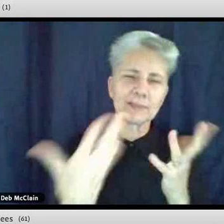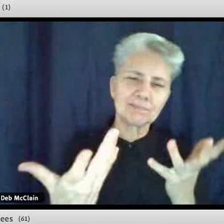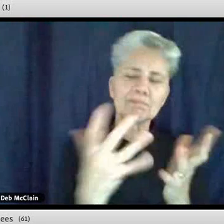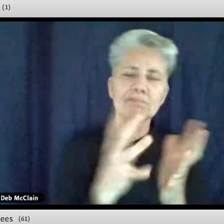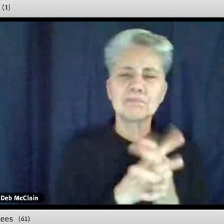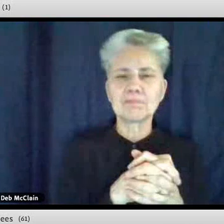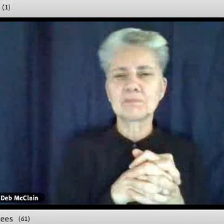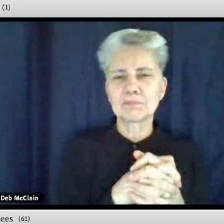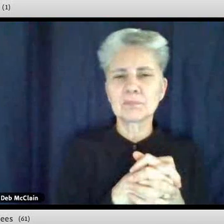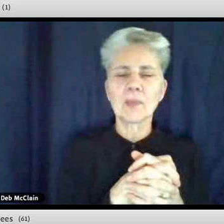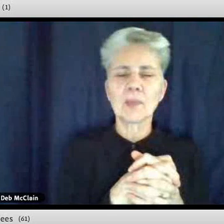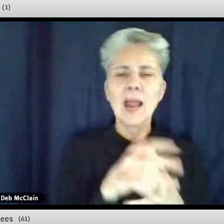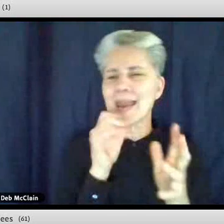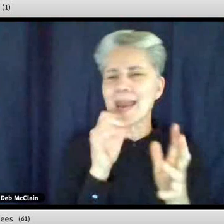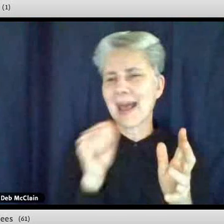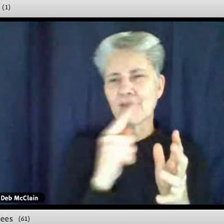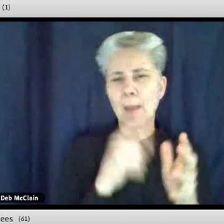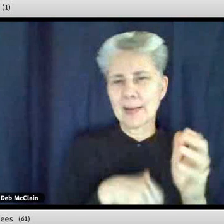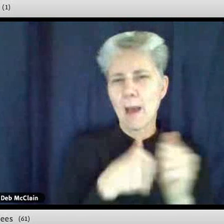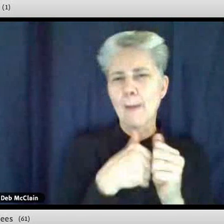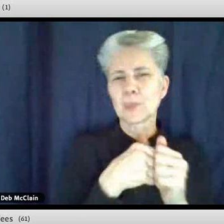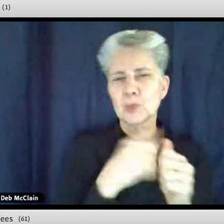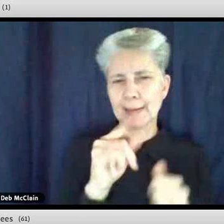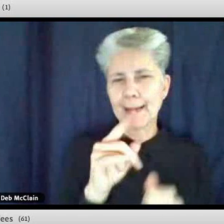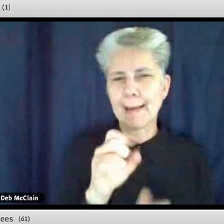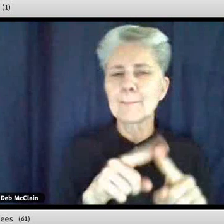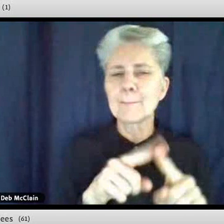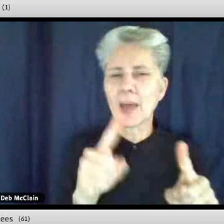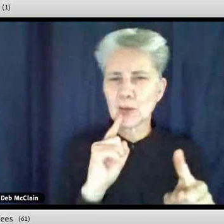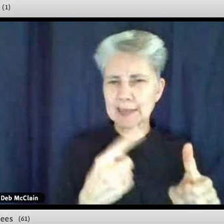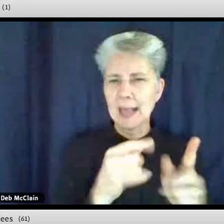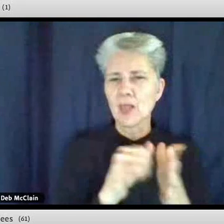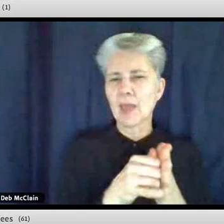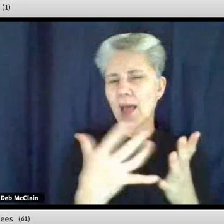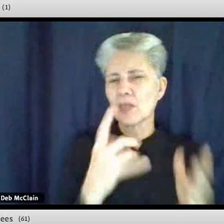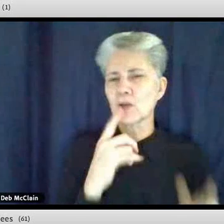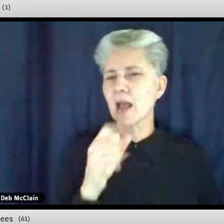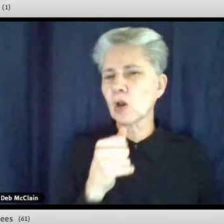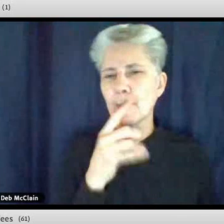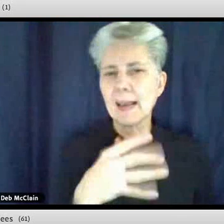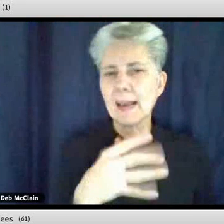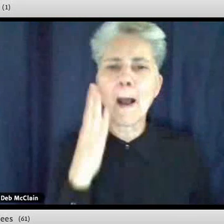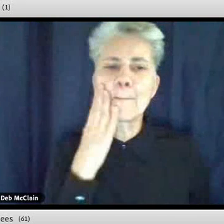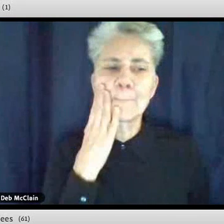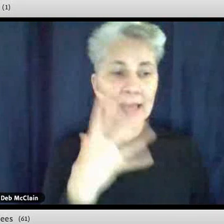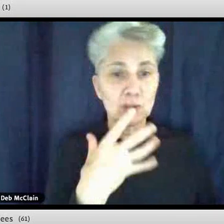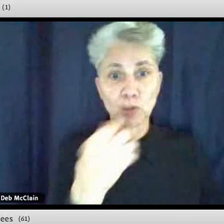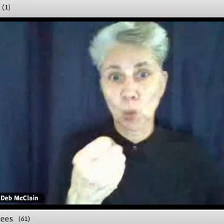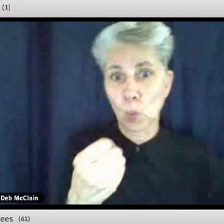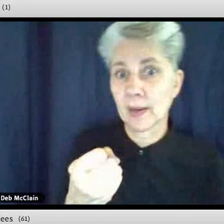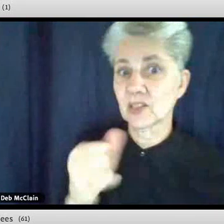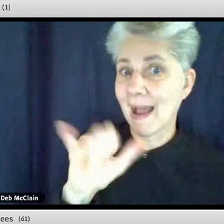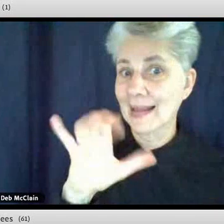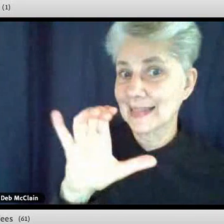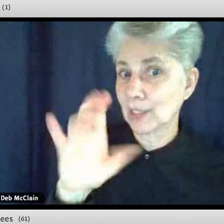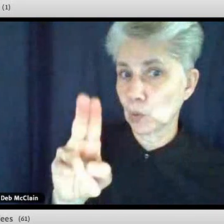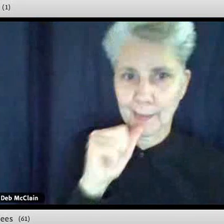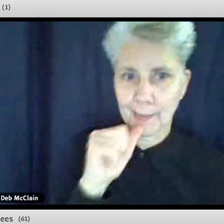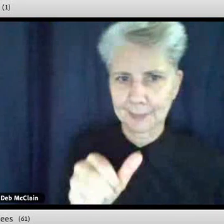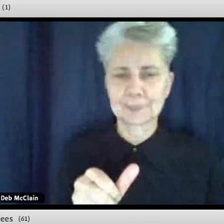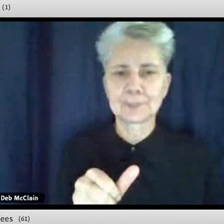also done. So again, not everybody's as up to date, but they're saying that there's not going to be a bed shortage, but there